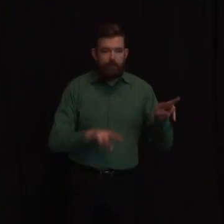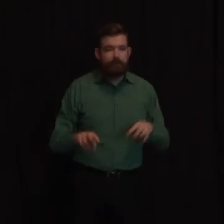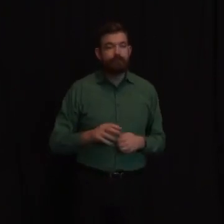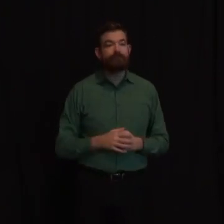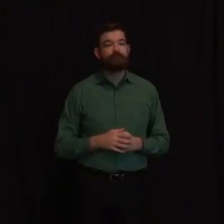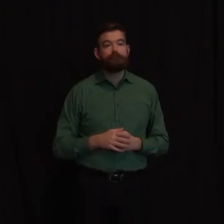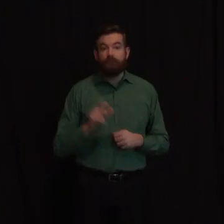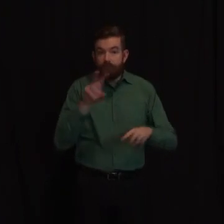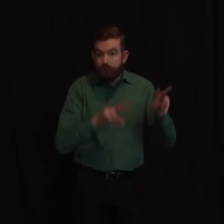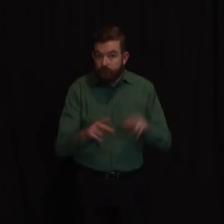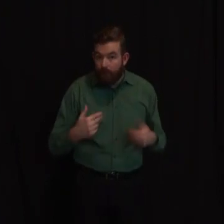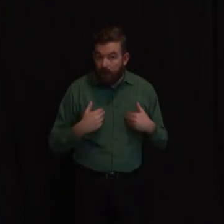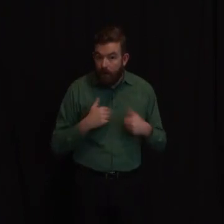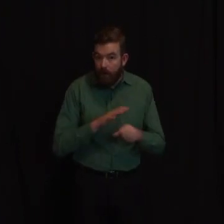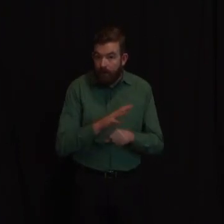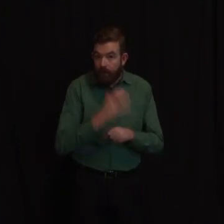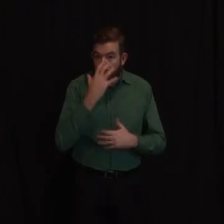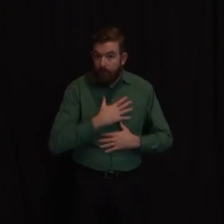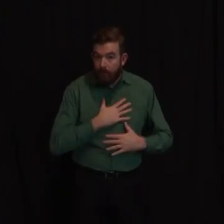ventilators, medicines,